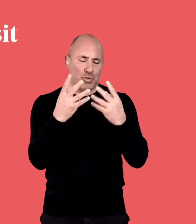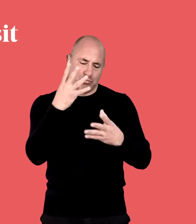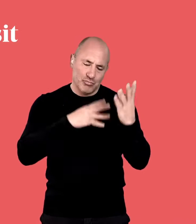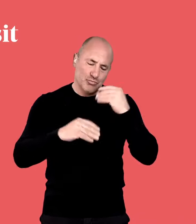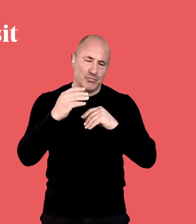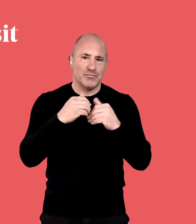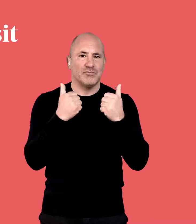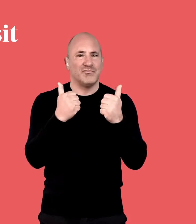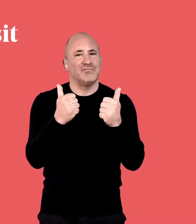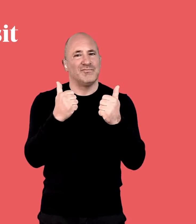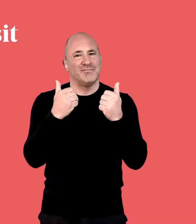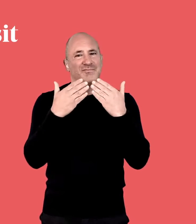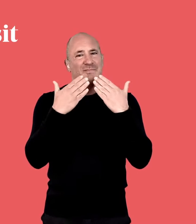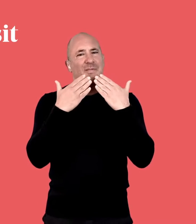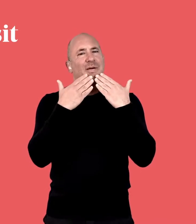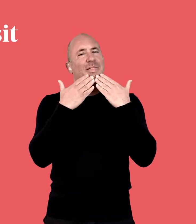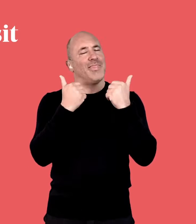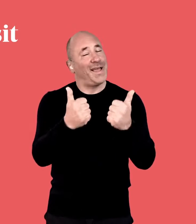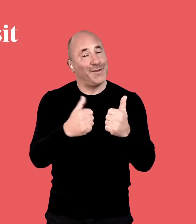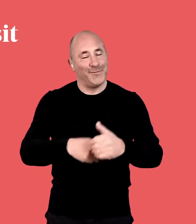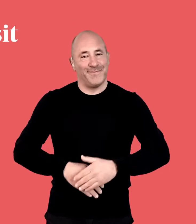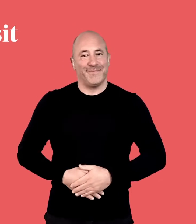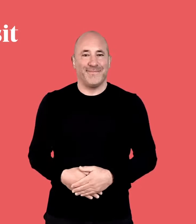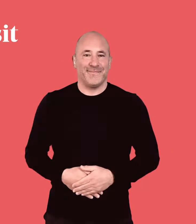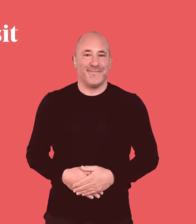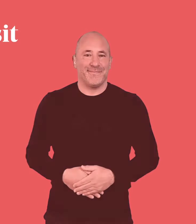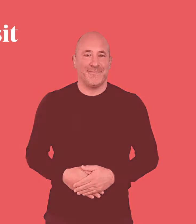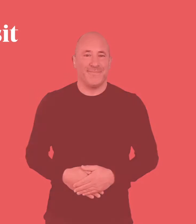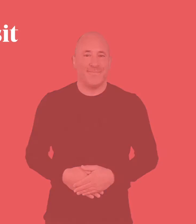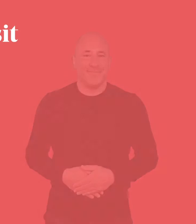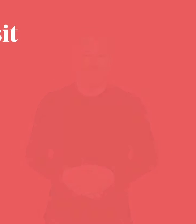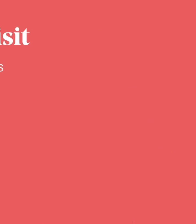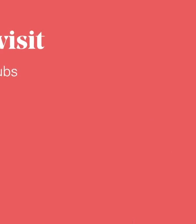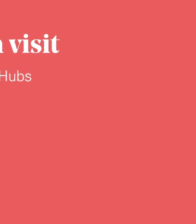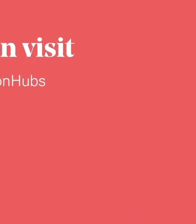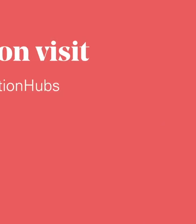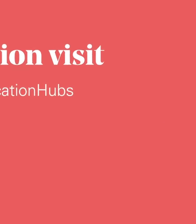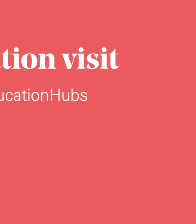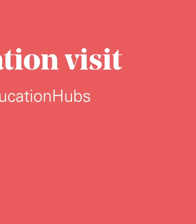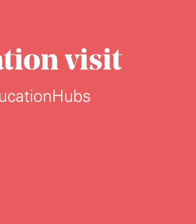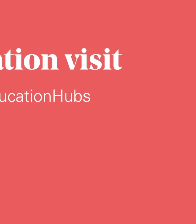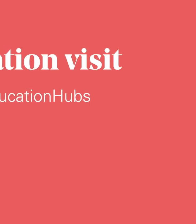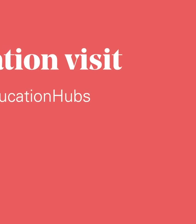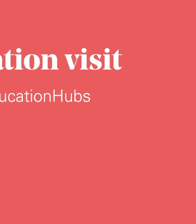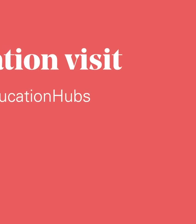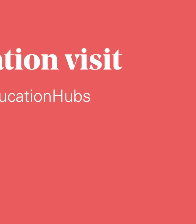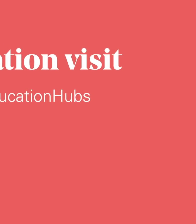www.arts-council.org.uk/music-education/hubs. Thank you for watching and listening.